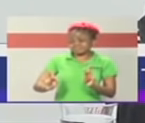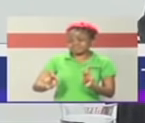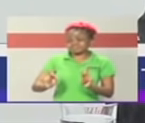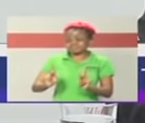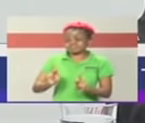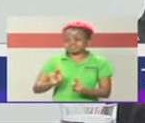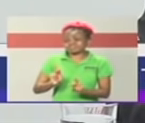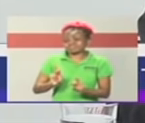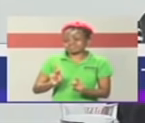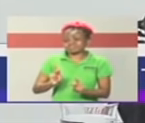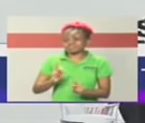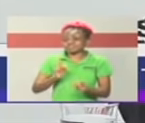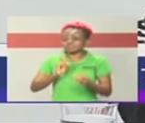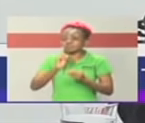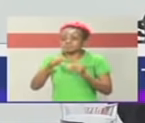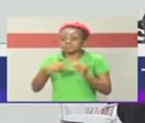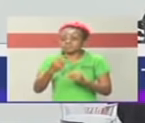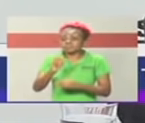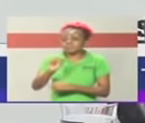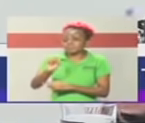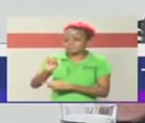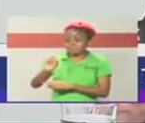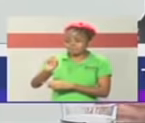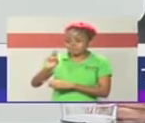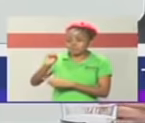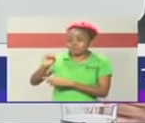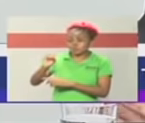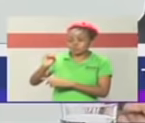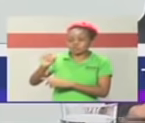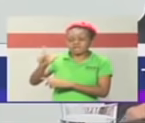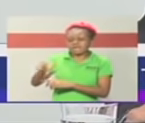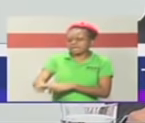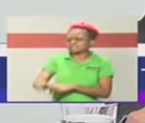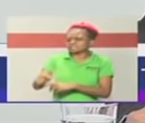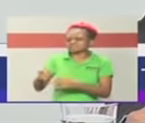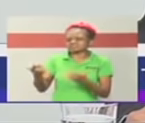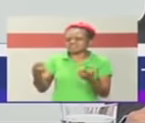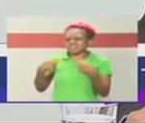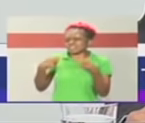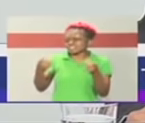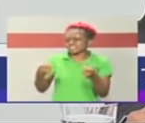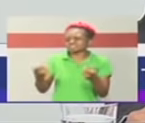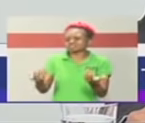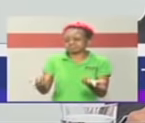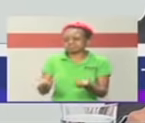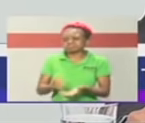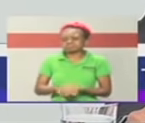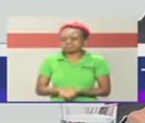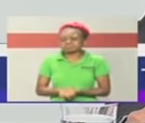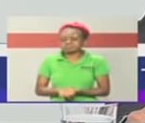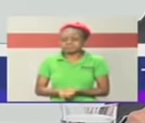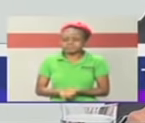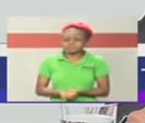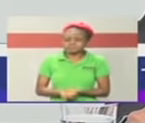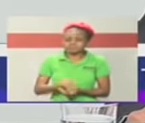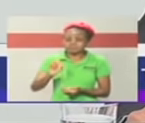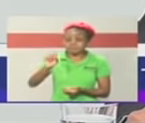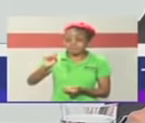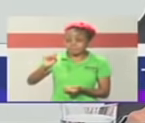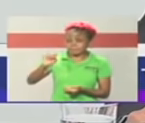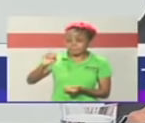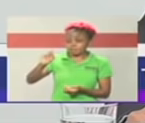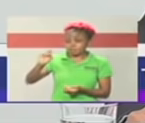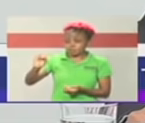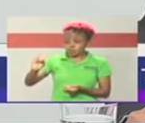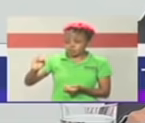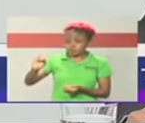with the Sinopharm vaccine. So the Sinopharm vaccine in our local setting seems to have a